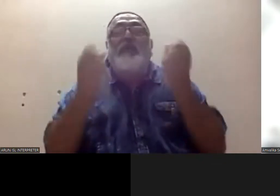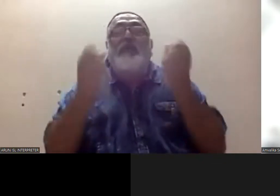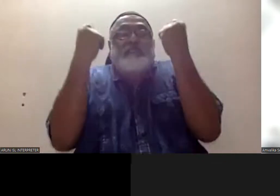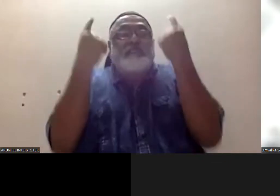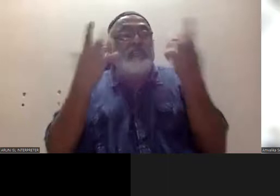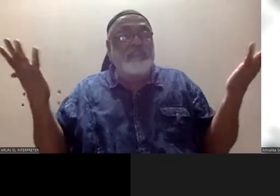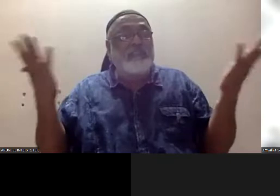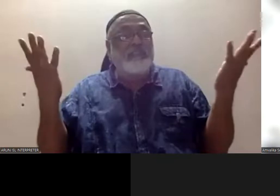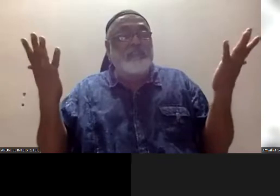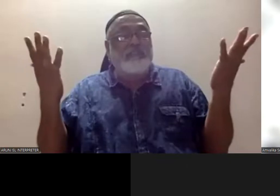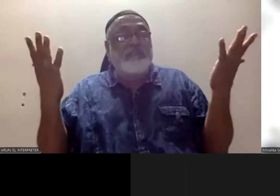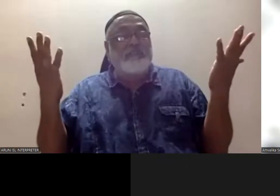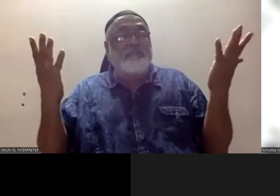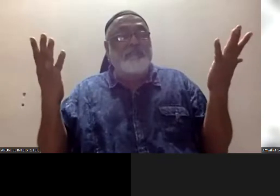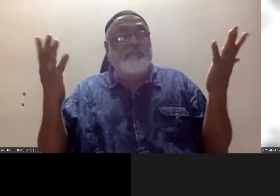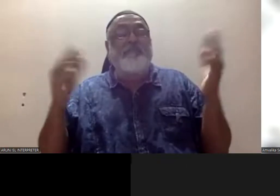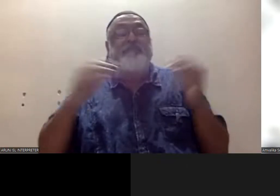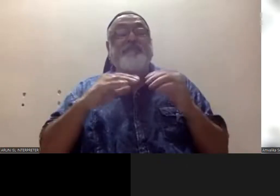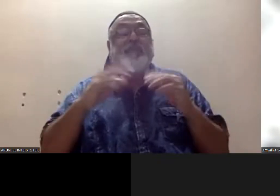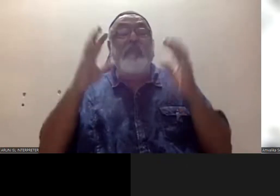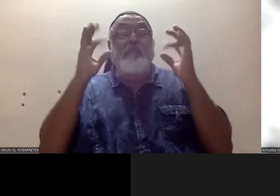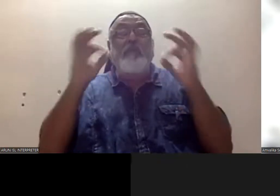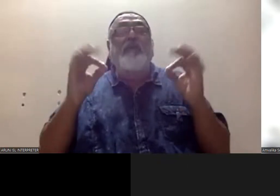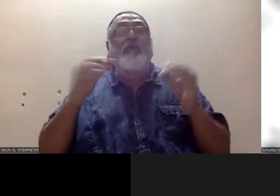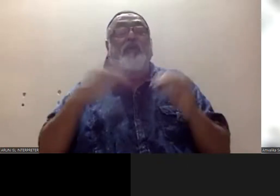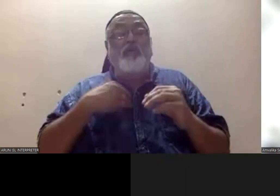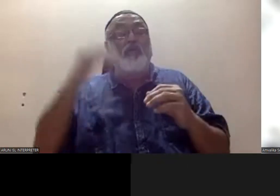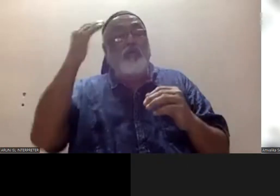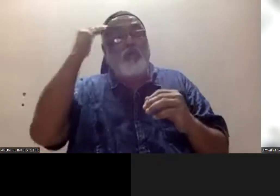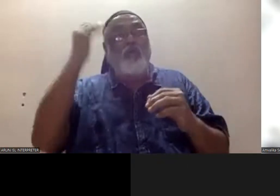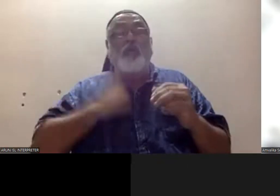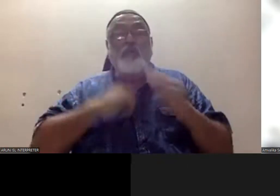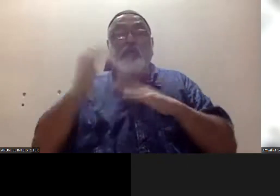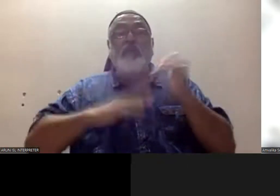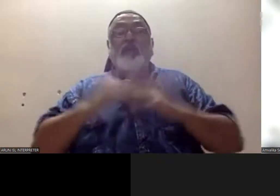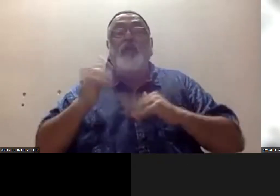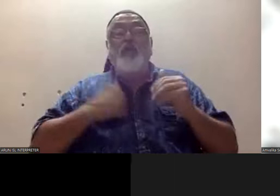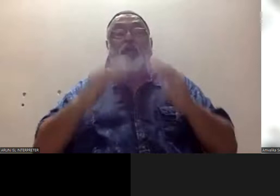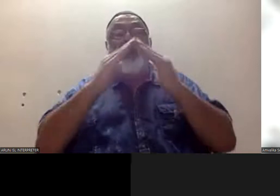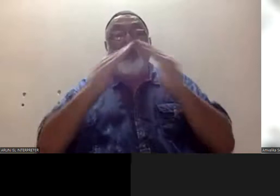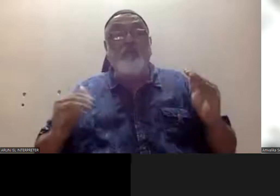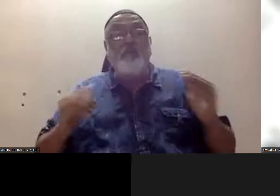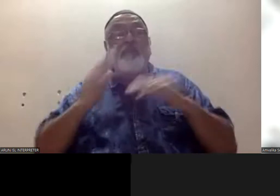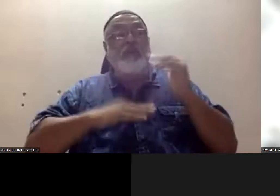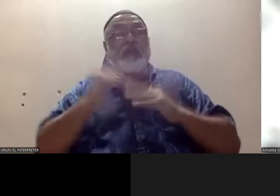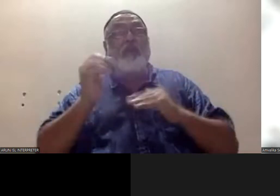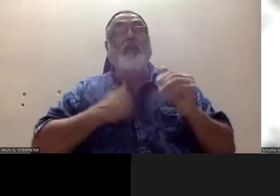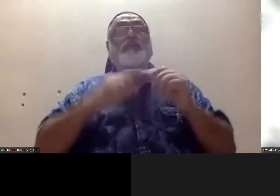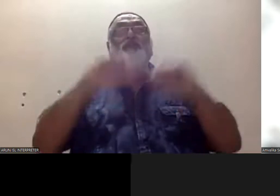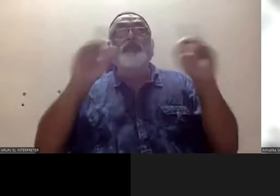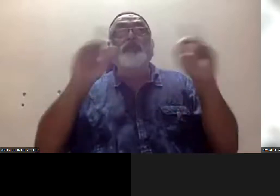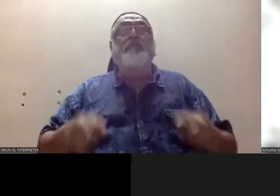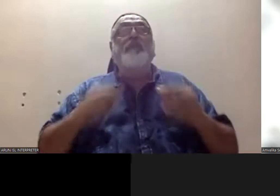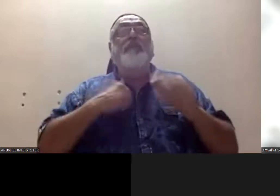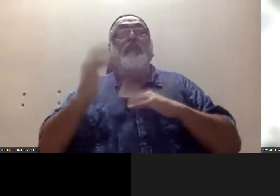know about it. But it's high time we know because we are also building our own houses. We are building our own shops when we are business people.